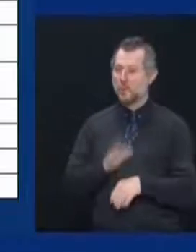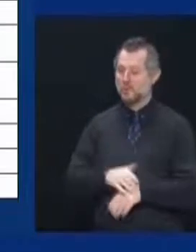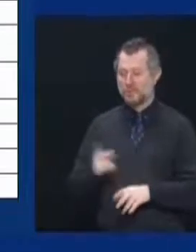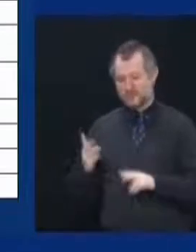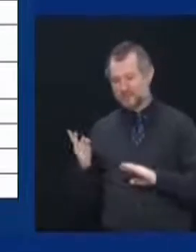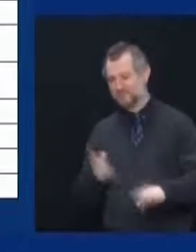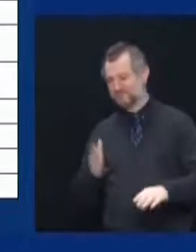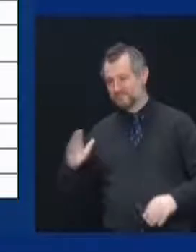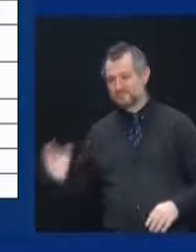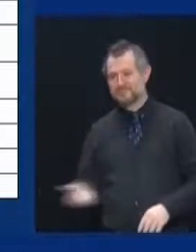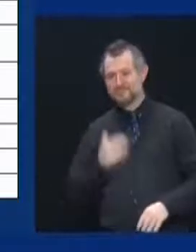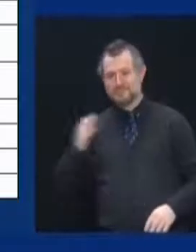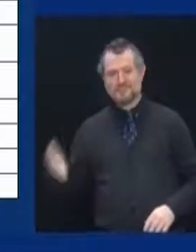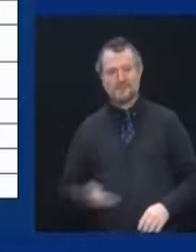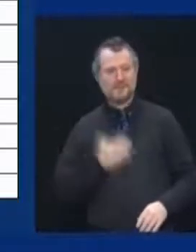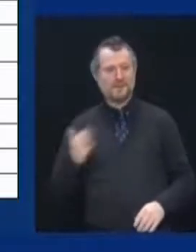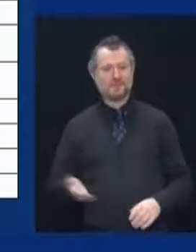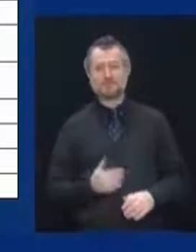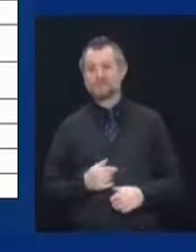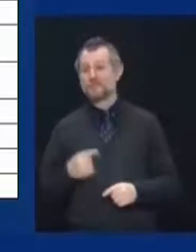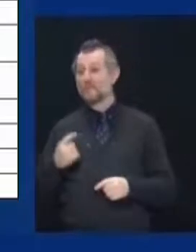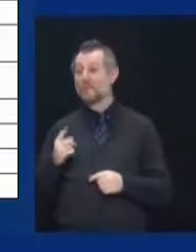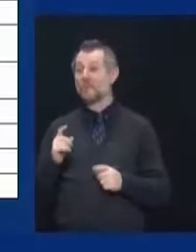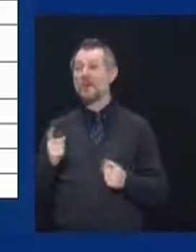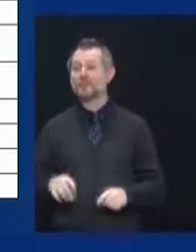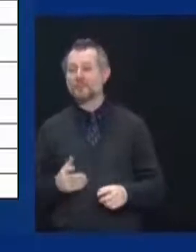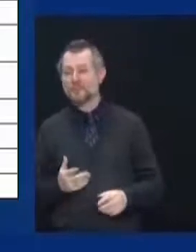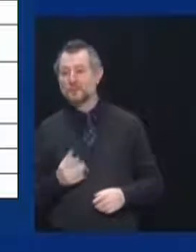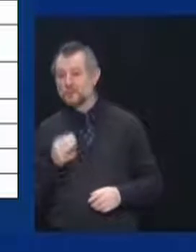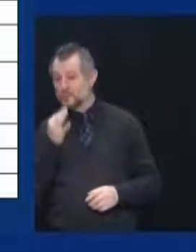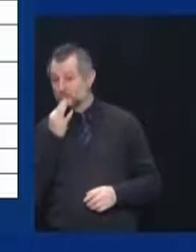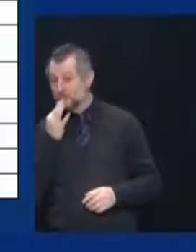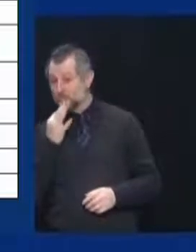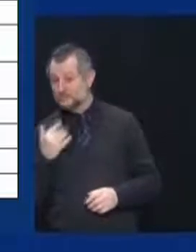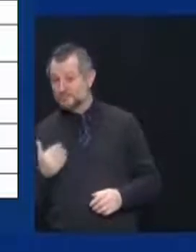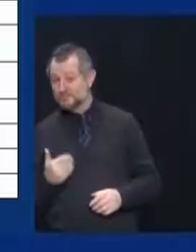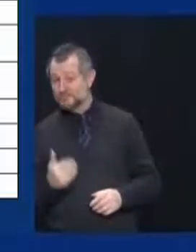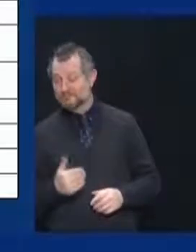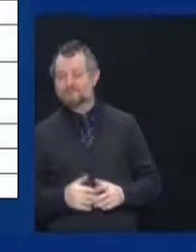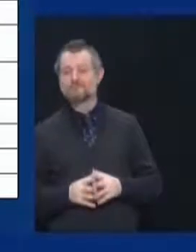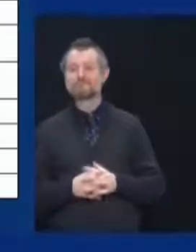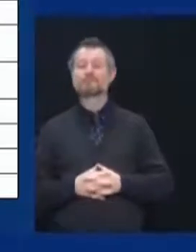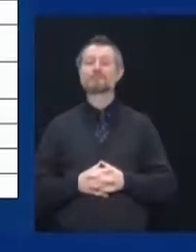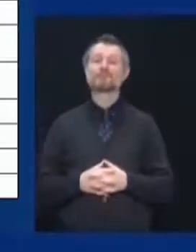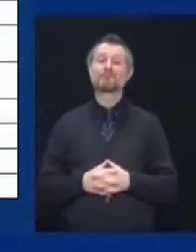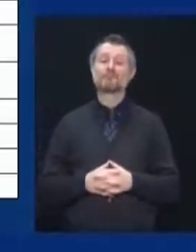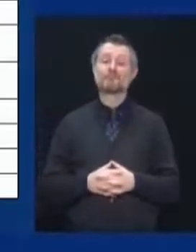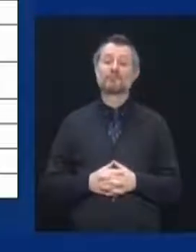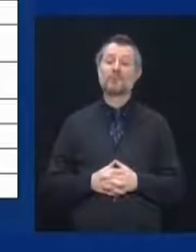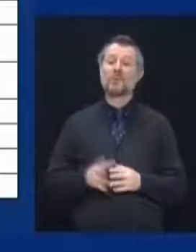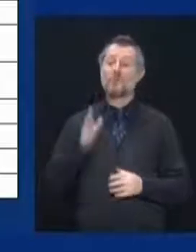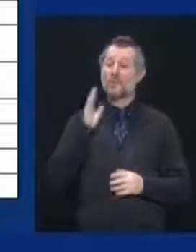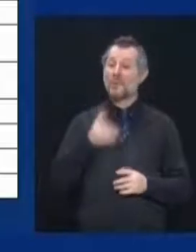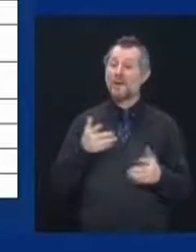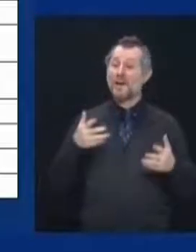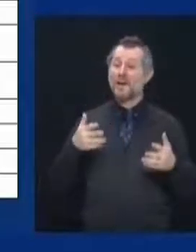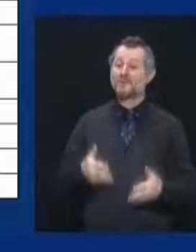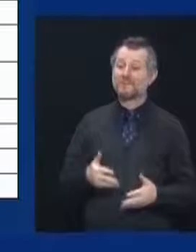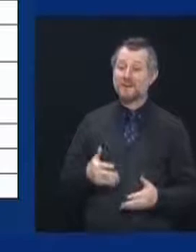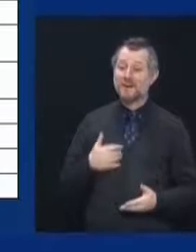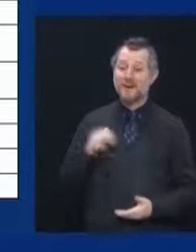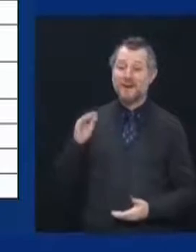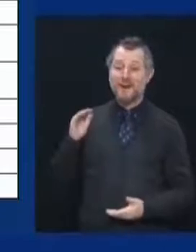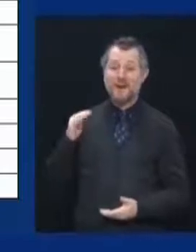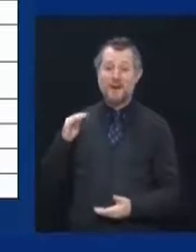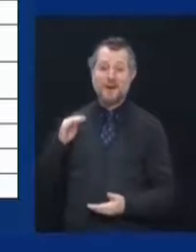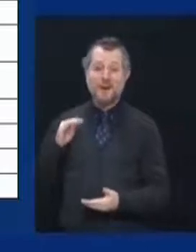allocations. What's going to happen very quickly is they're going to work through the past allocation,